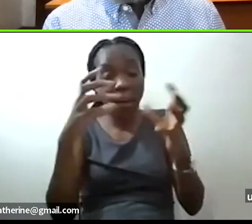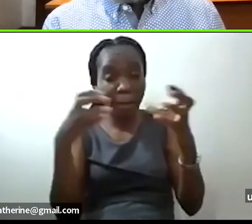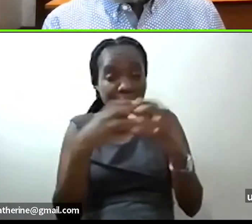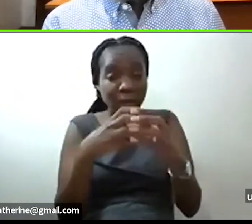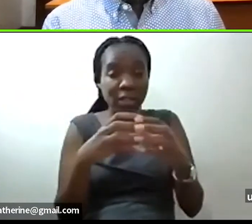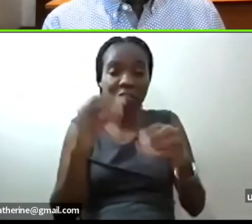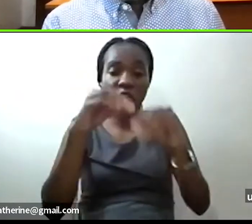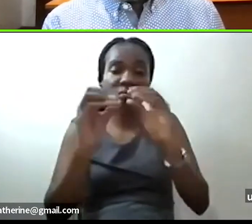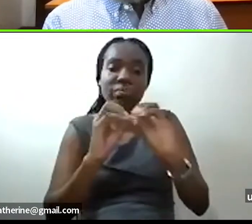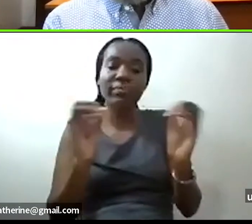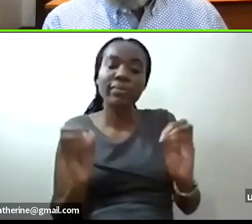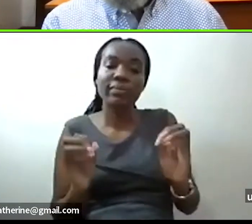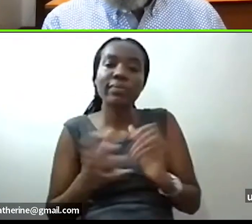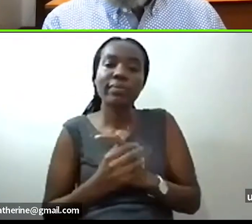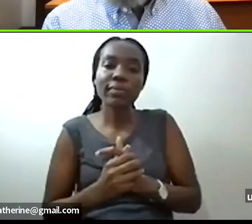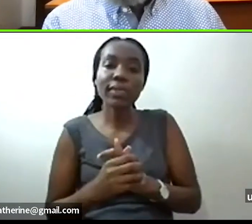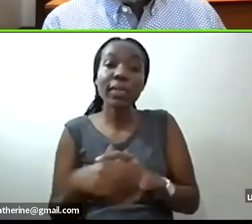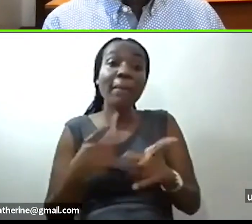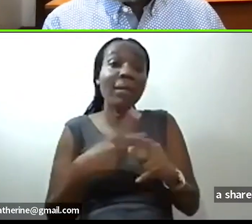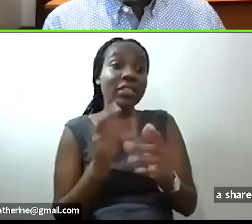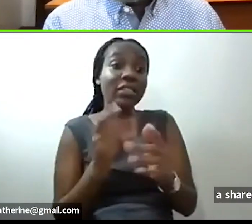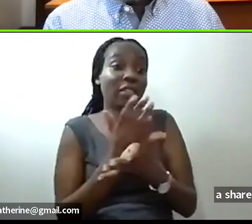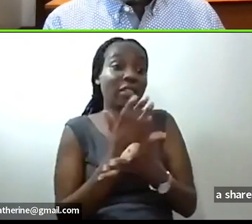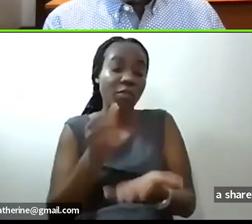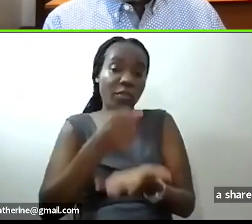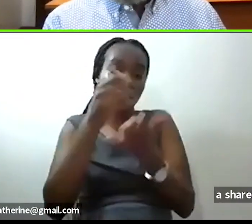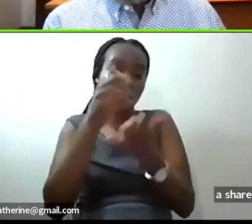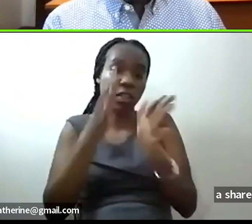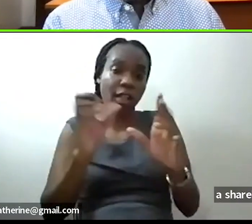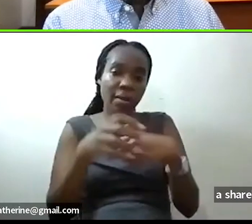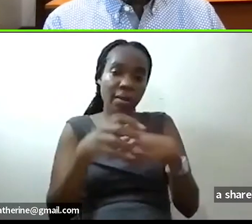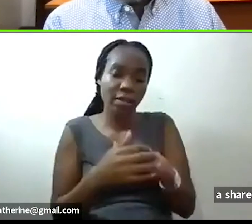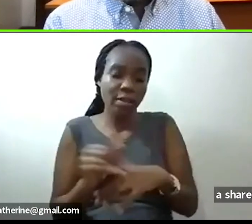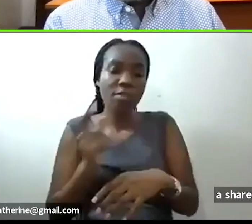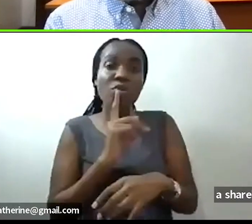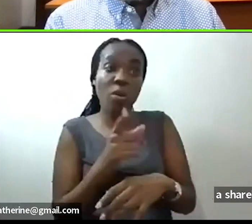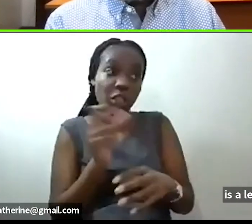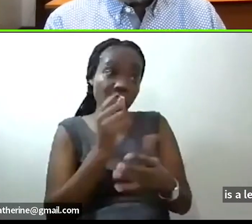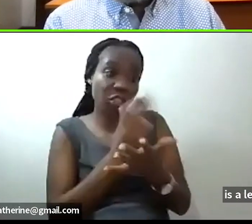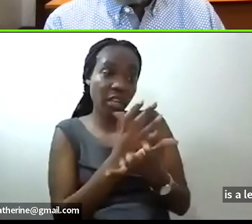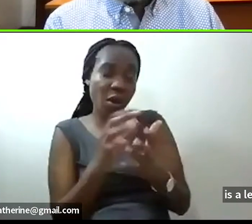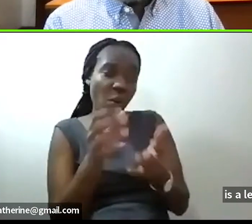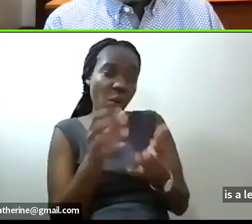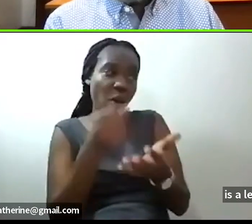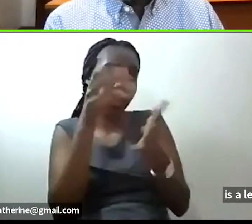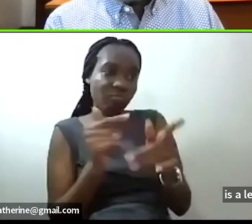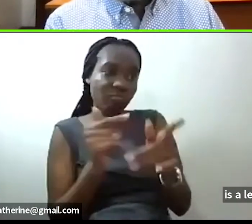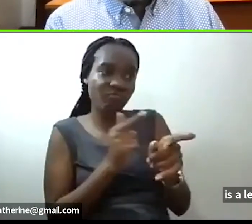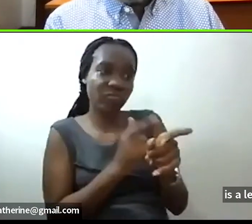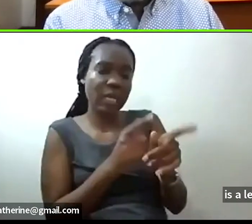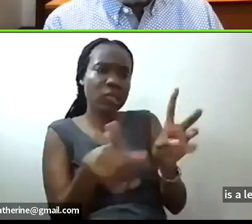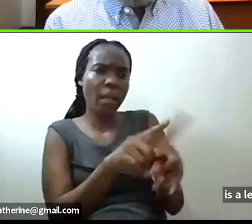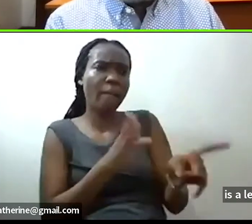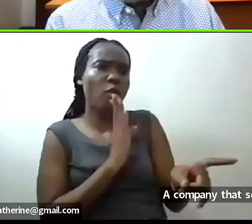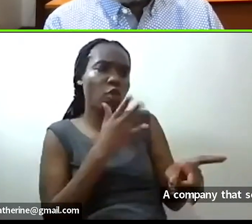hand, is a lender, but also an owner. A company that sells shares at the stock market, what you have heard